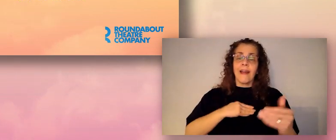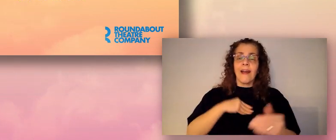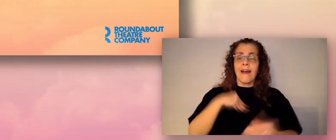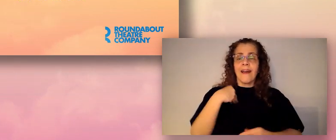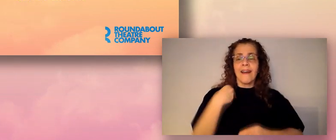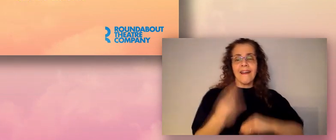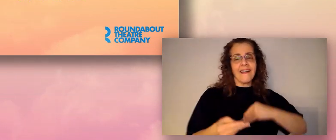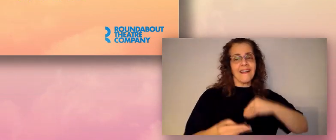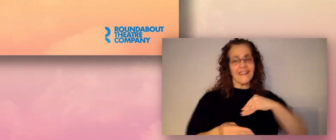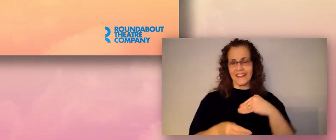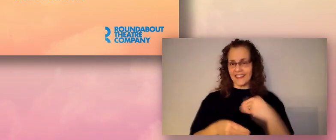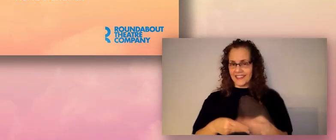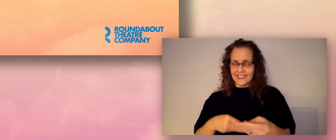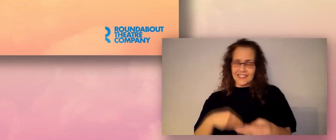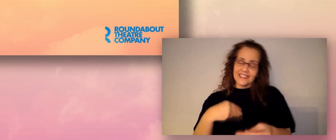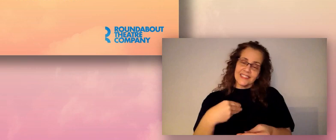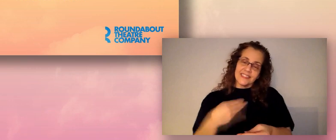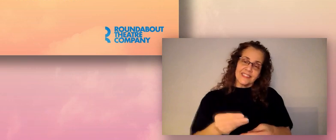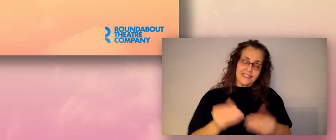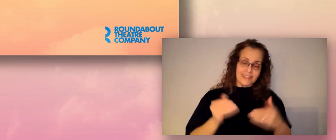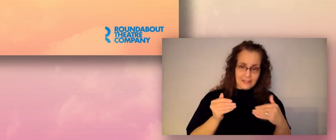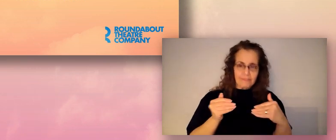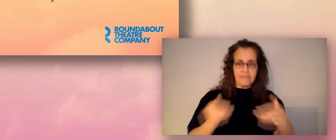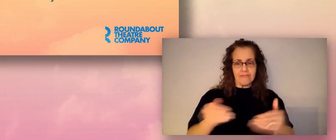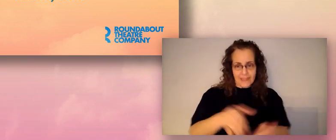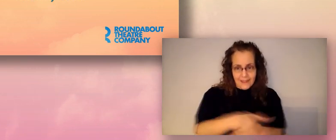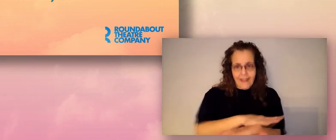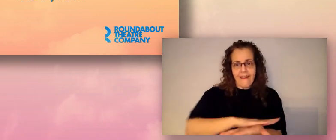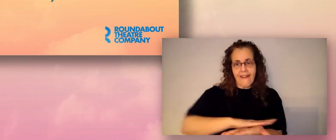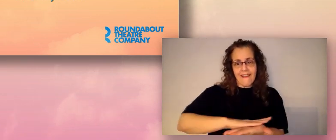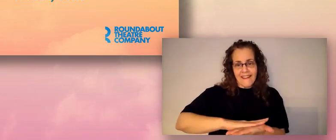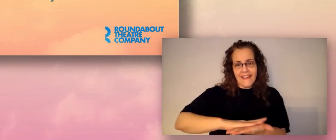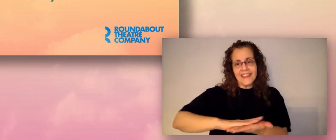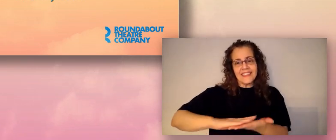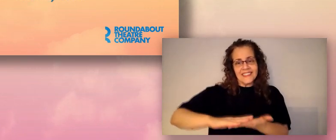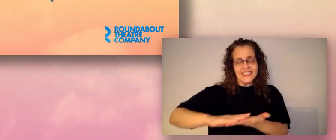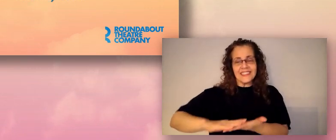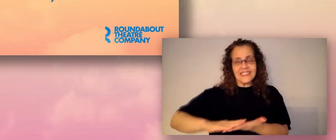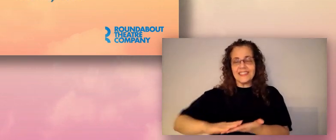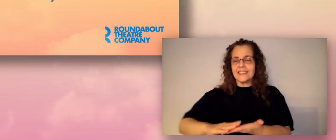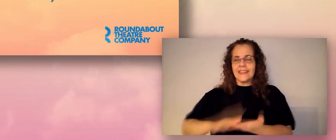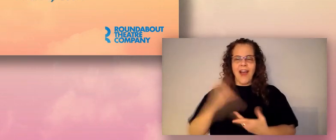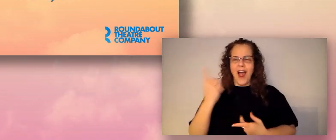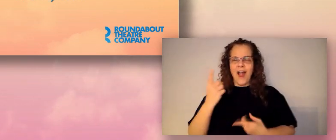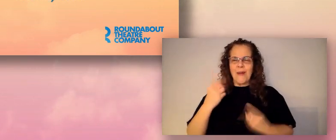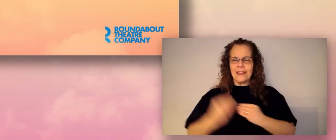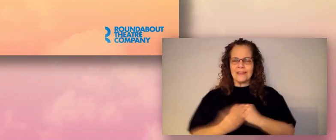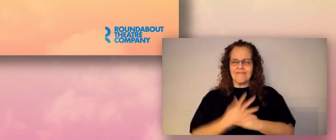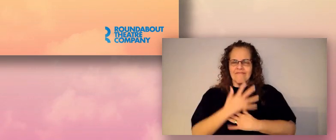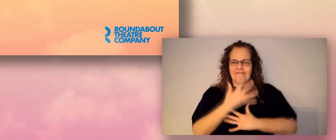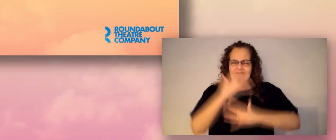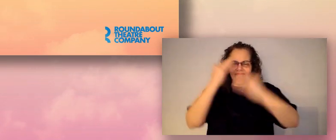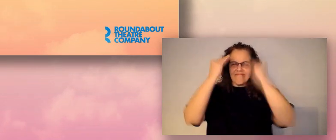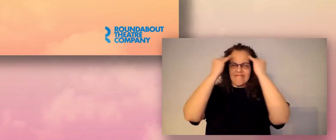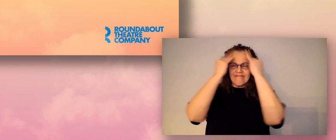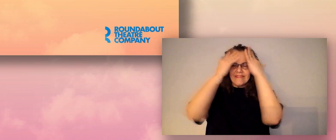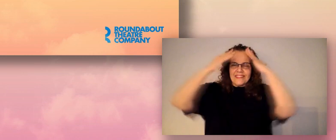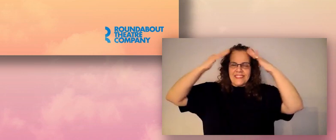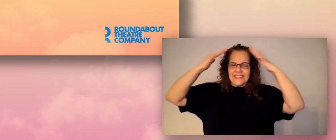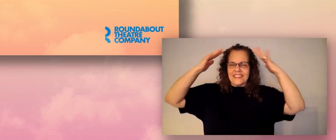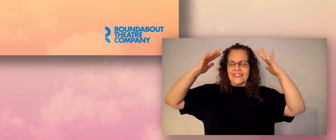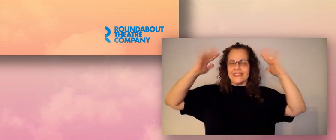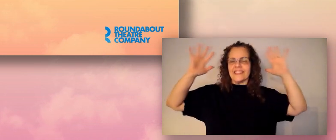be kind, be kind. It always brightens the